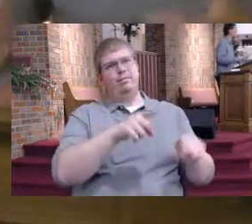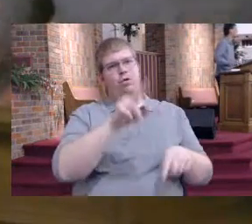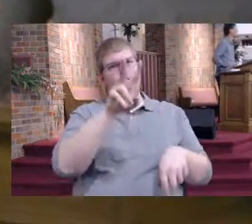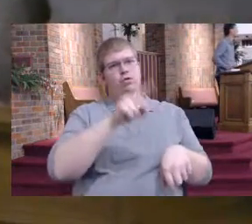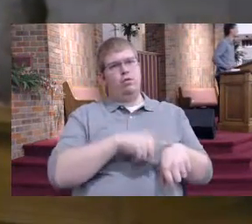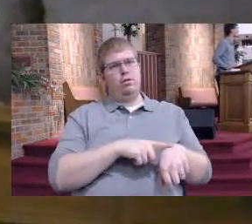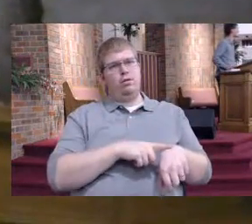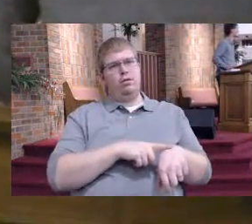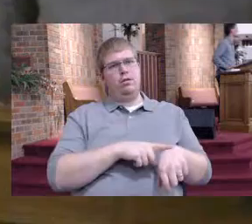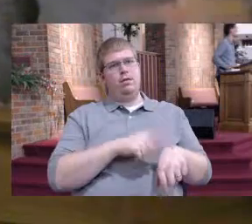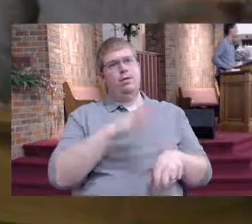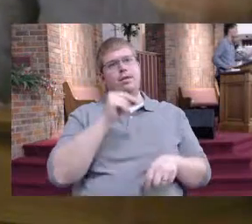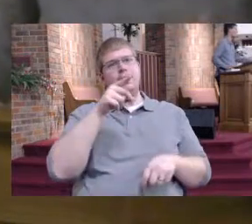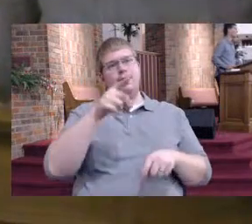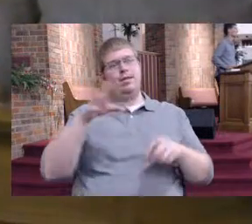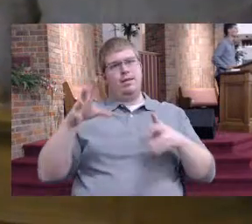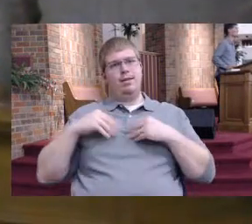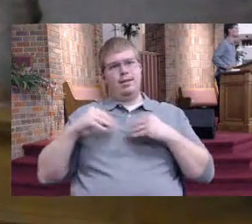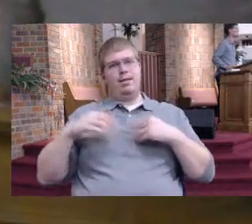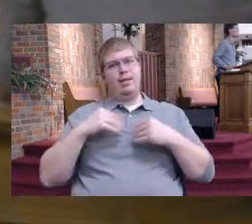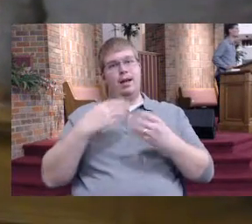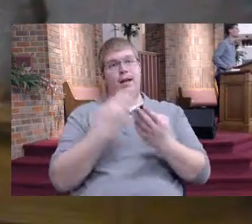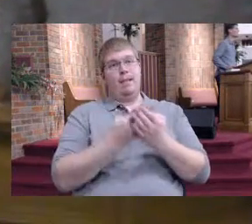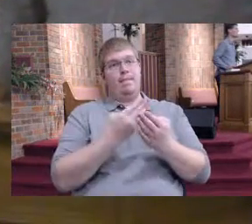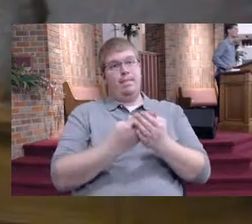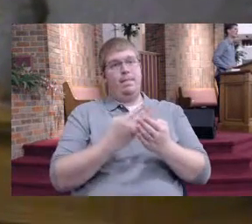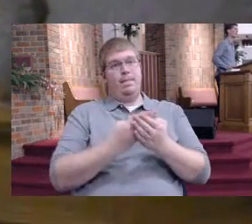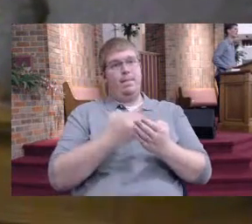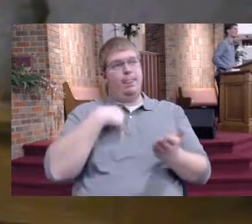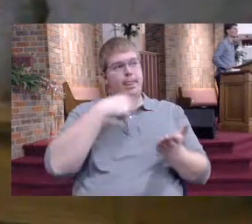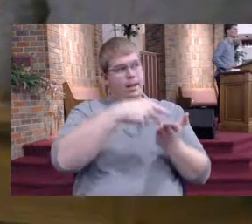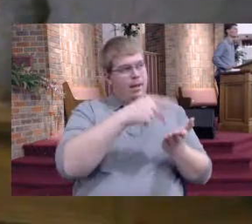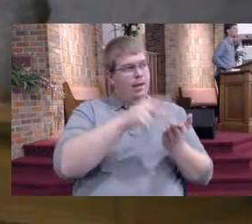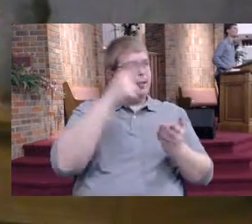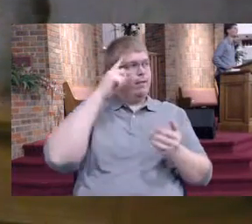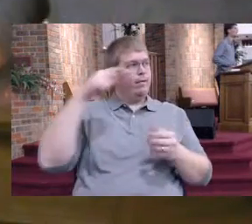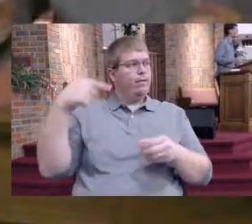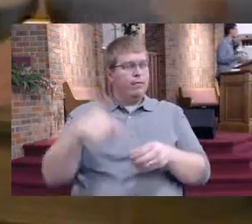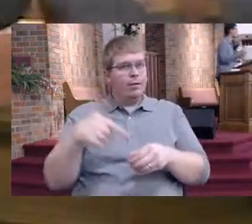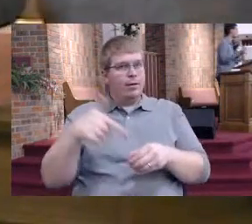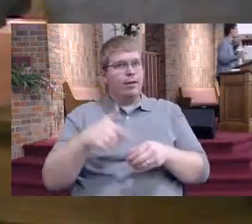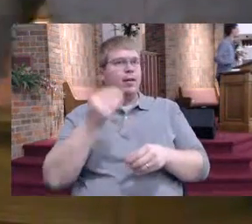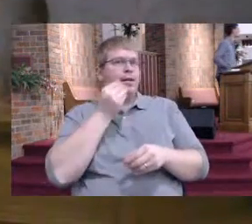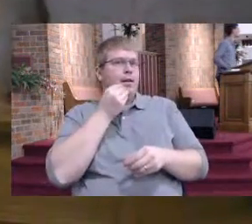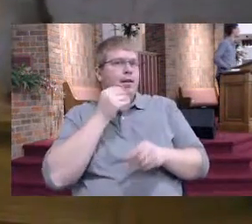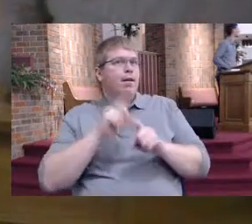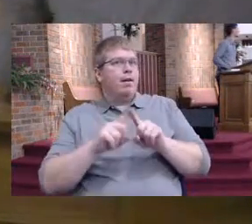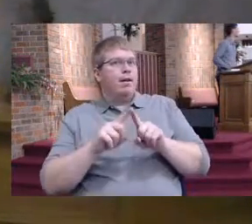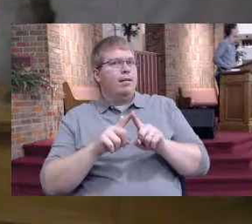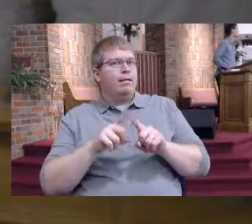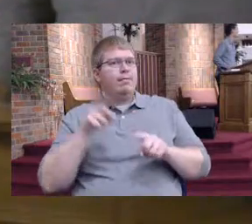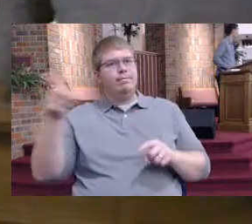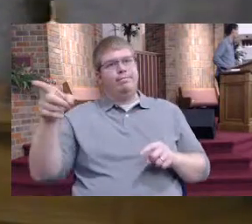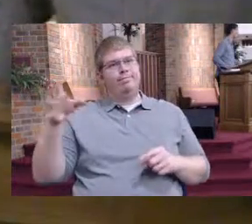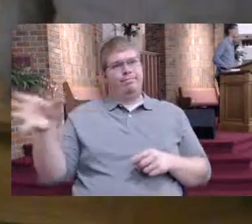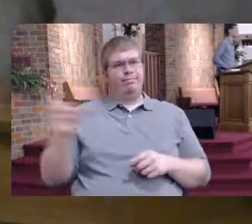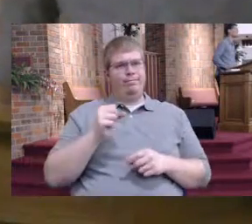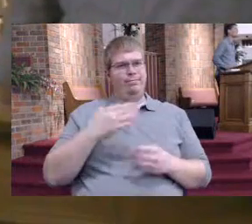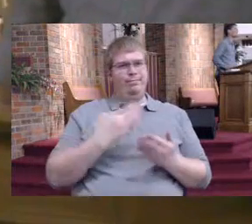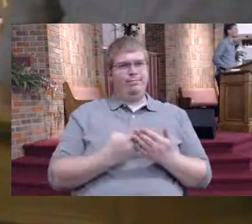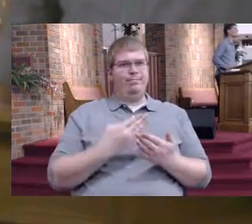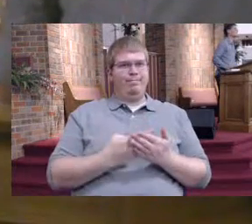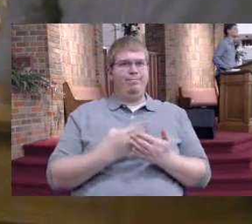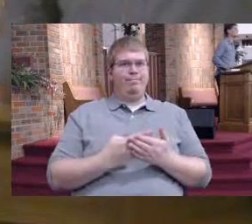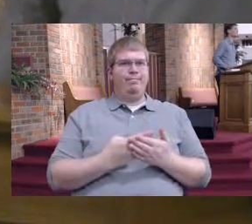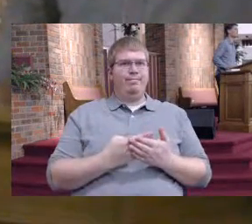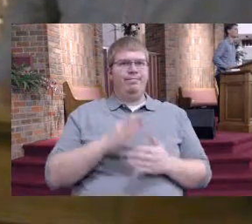we were giving him for expenses, for his motorbike, for gas, for food. He was taking it for other things. And so he really sort of